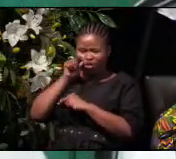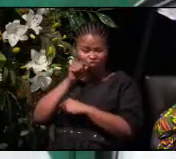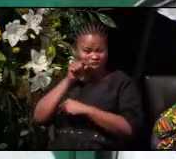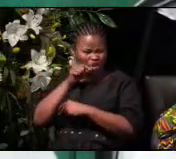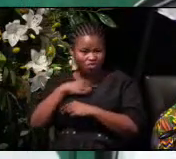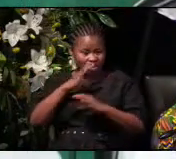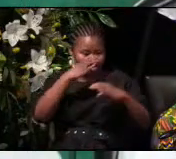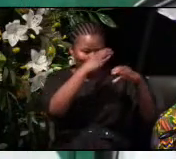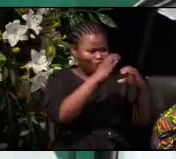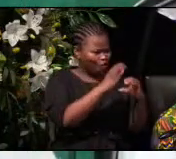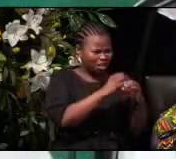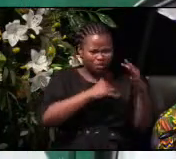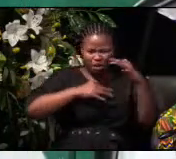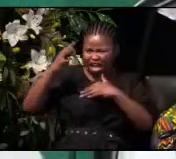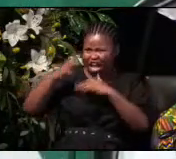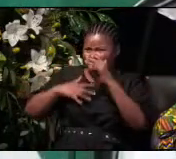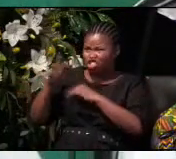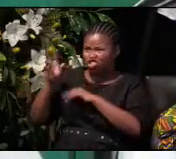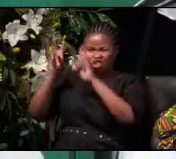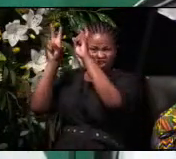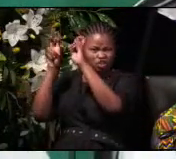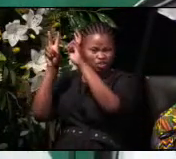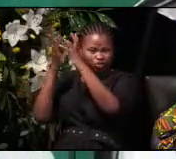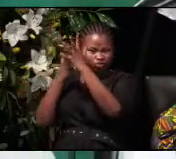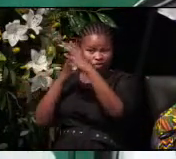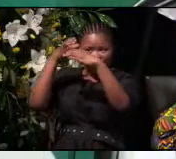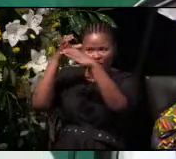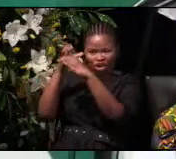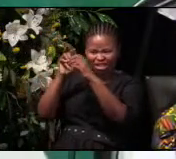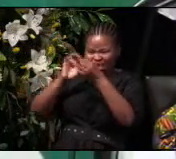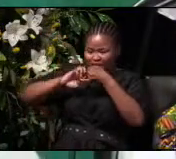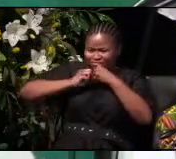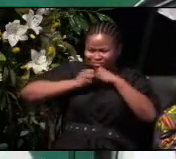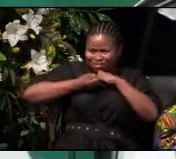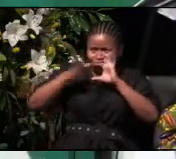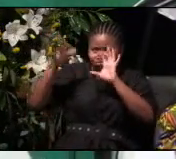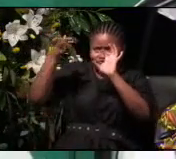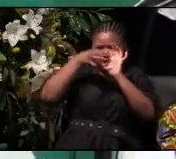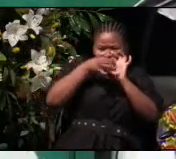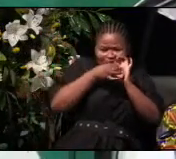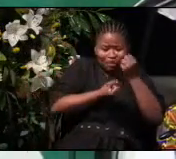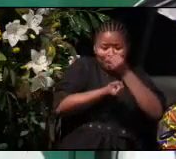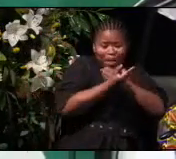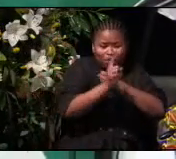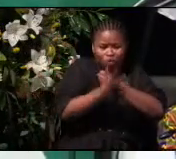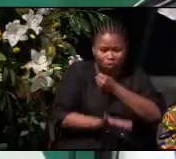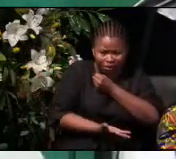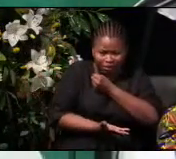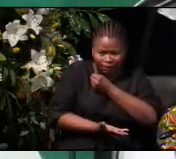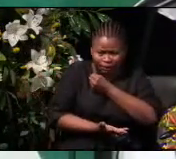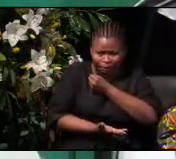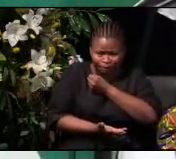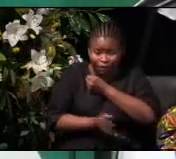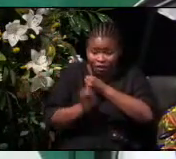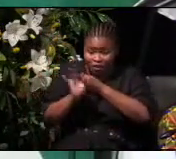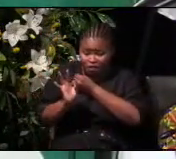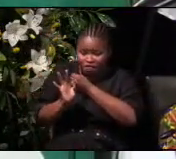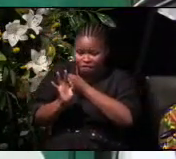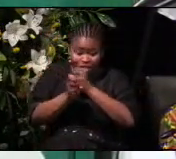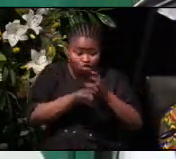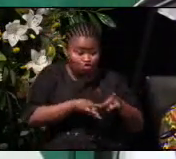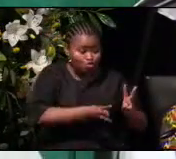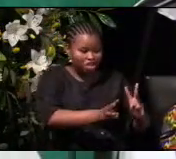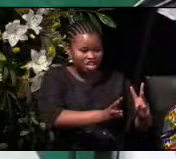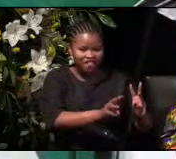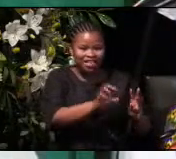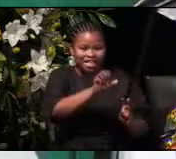we never focus on any issue and try to link what is happening if this